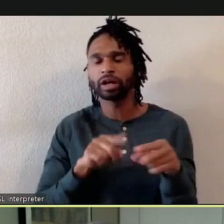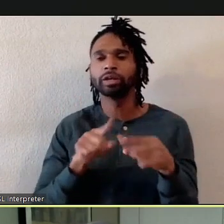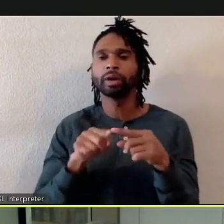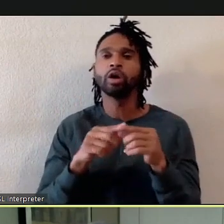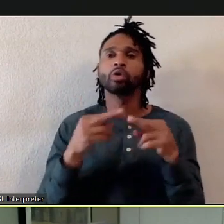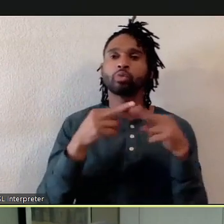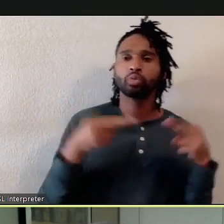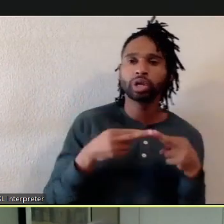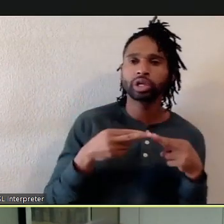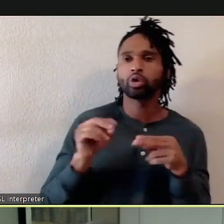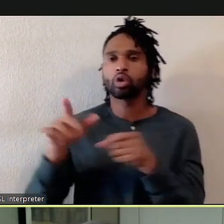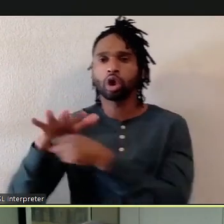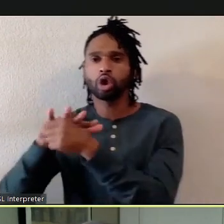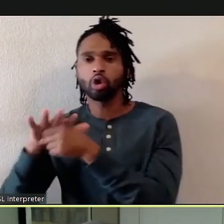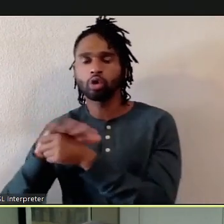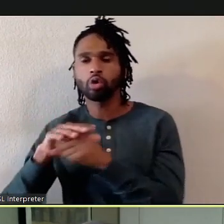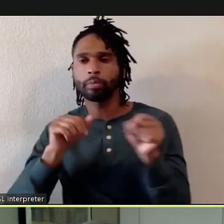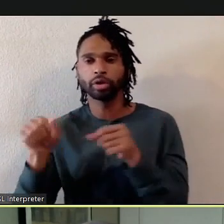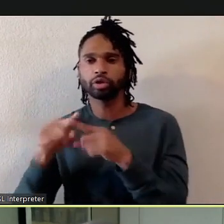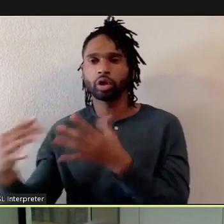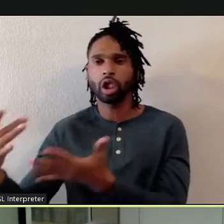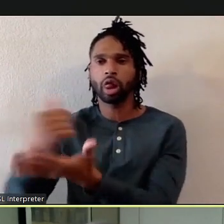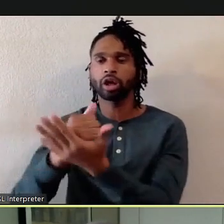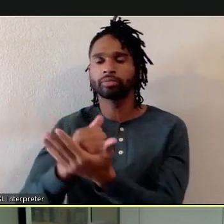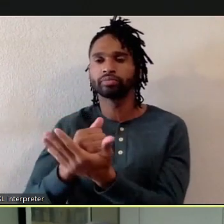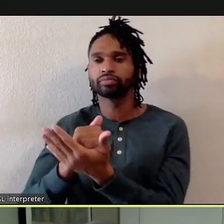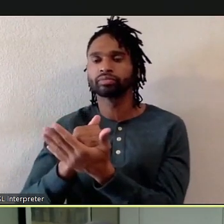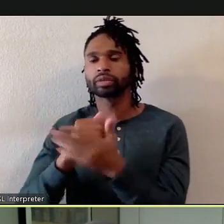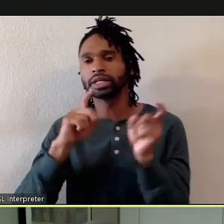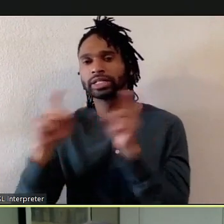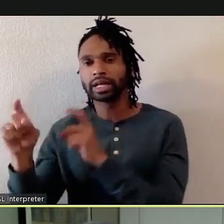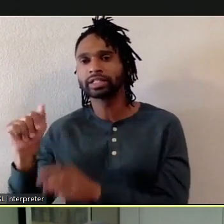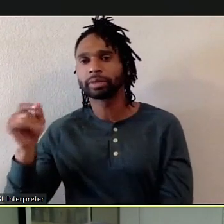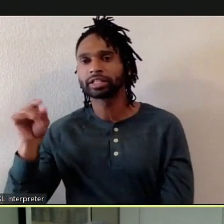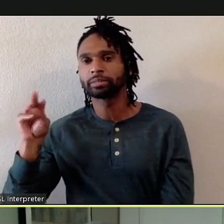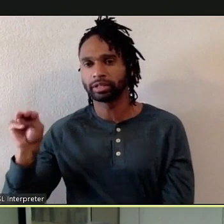local ability to collect specimens by location right now.